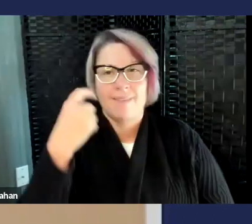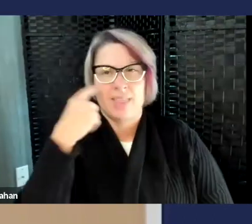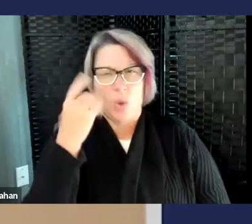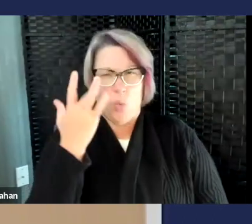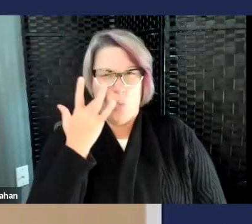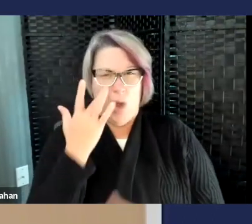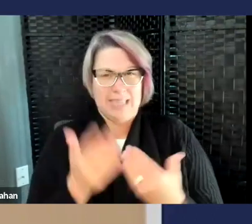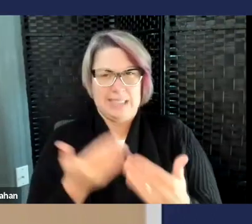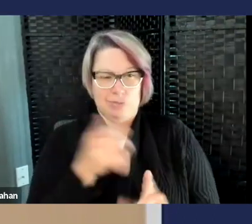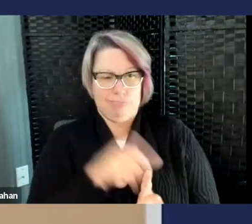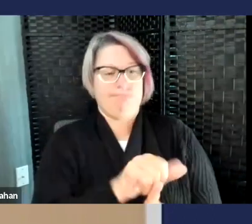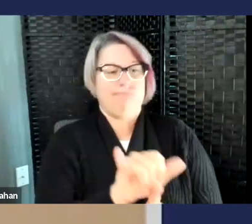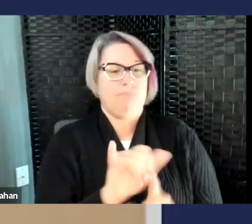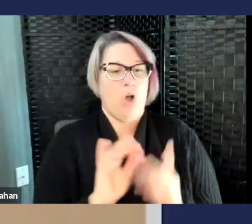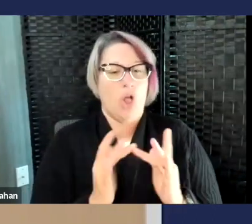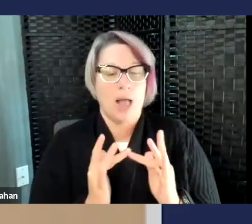bully someone online?